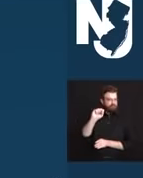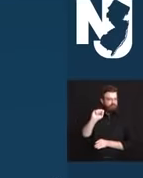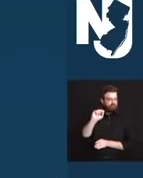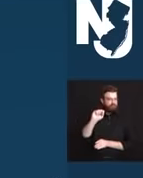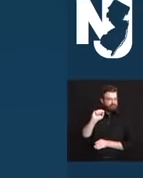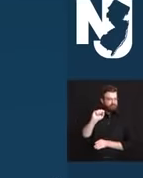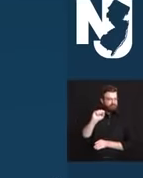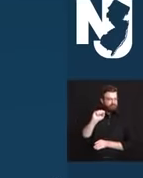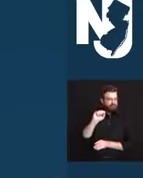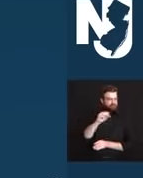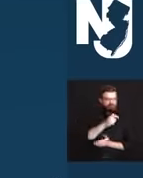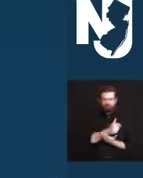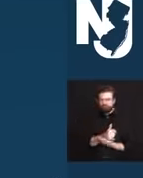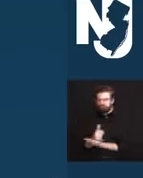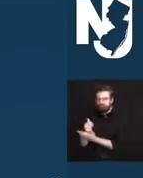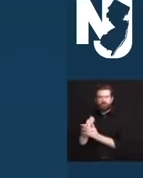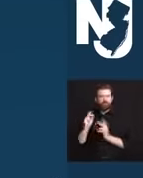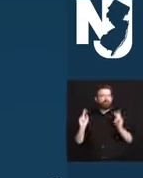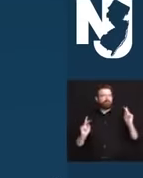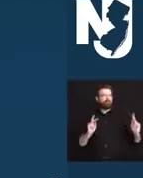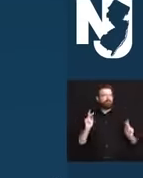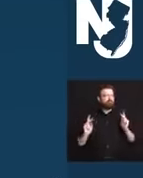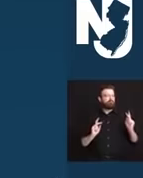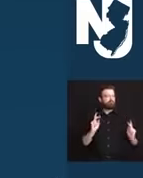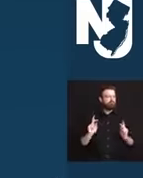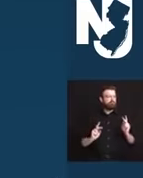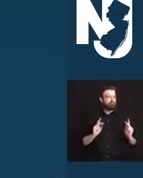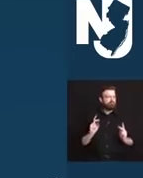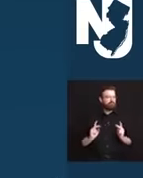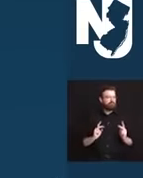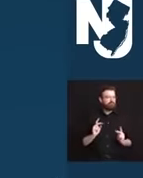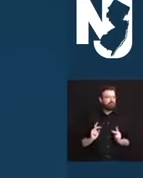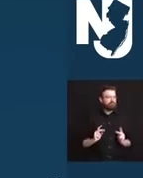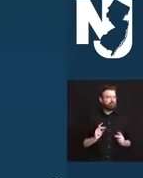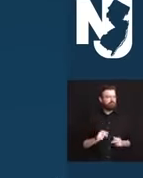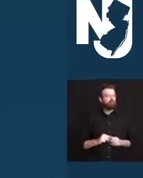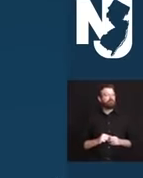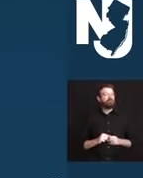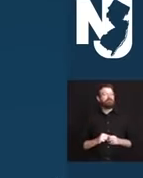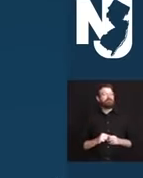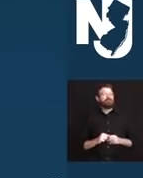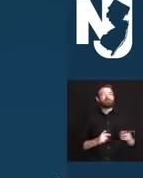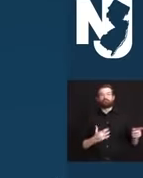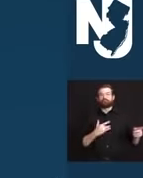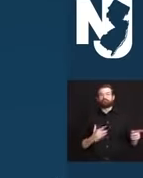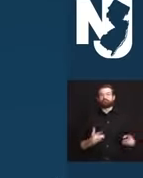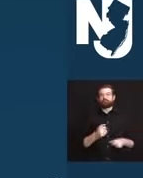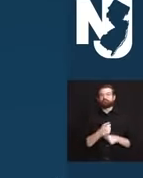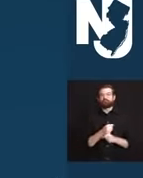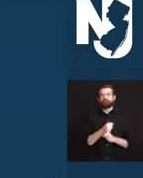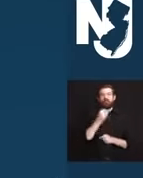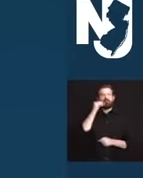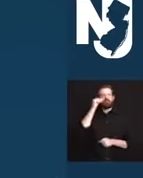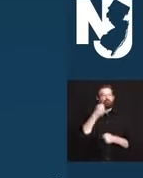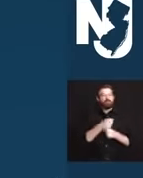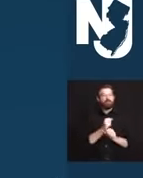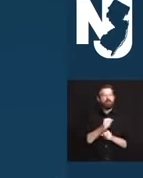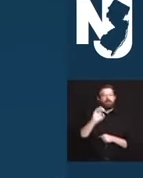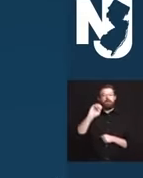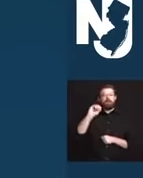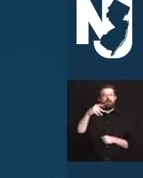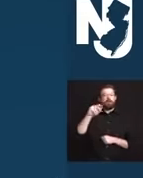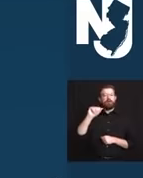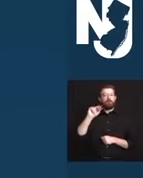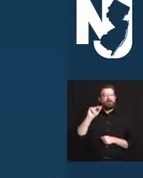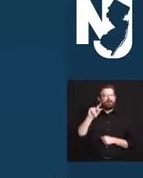significant ways. For example, he would often give homemade empanadas to the public works team picking up the trash as a thank you for their